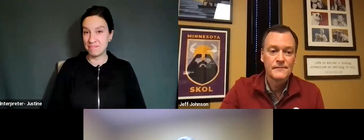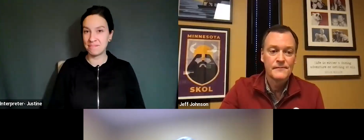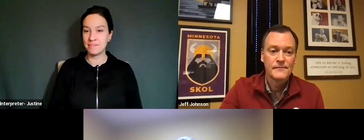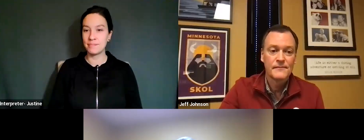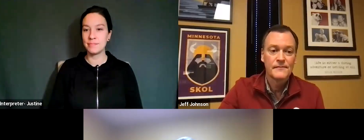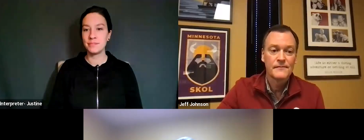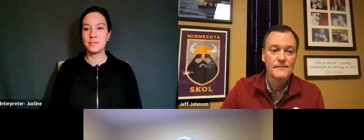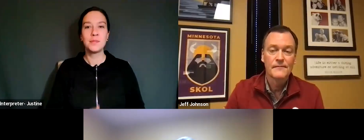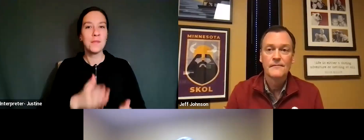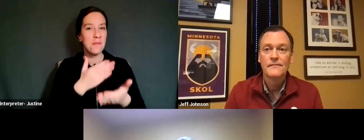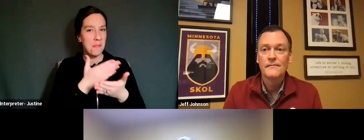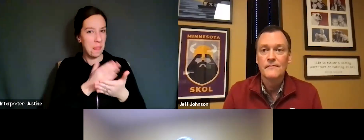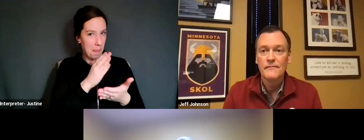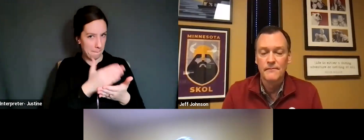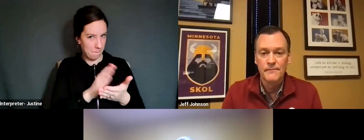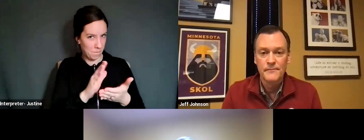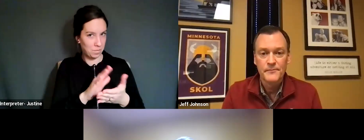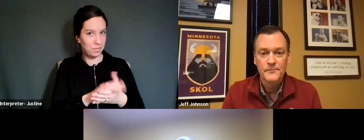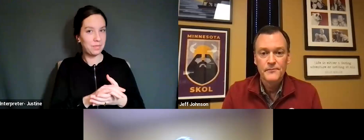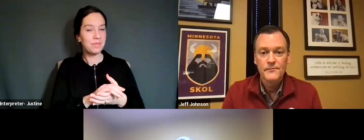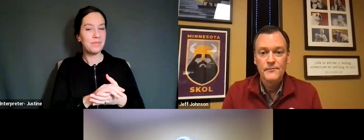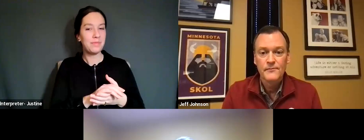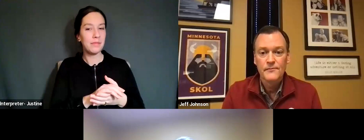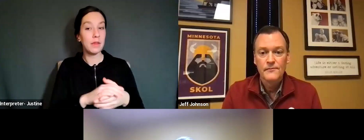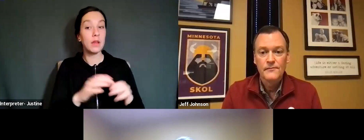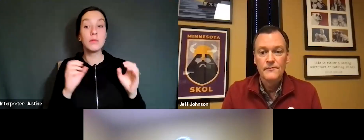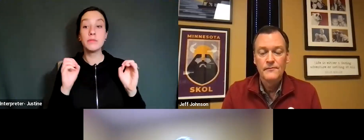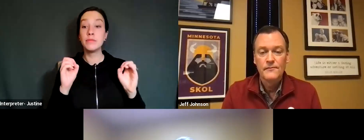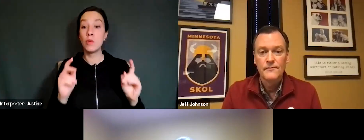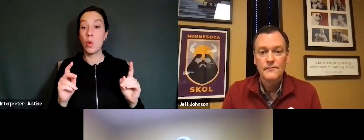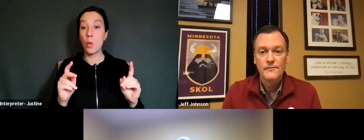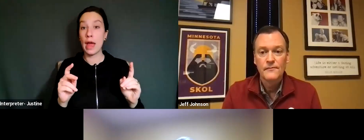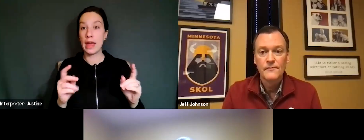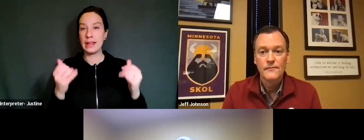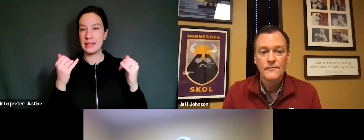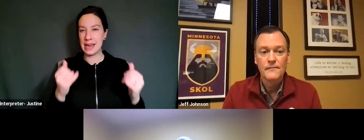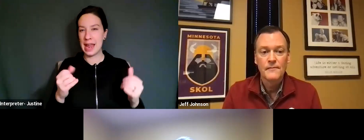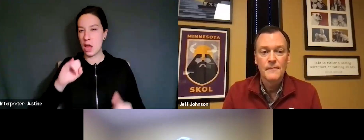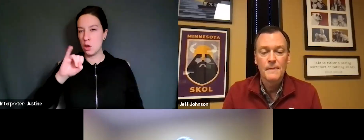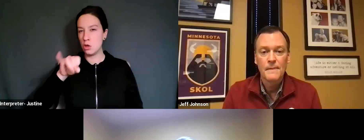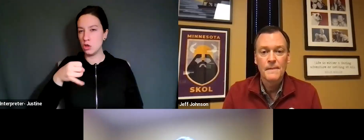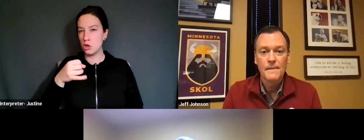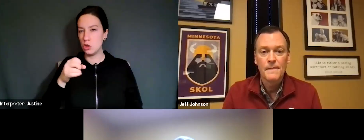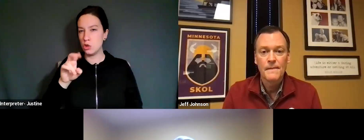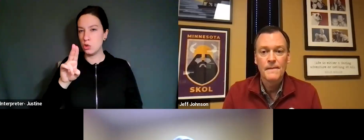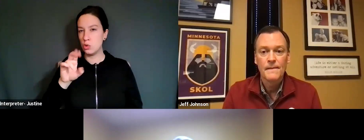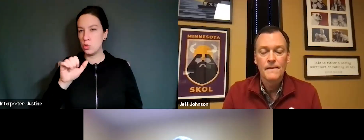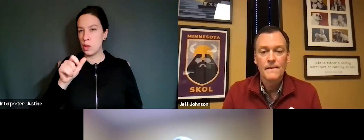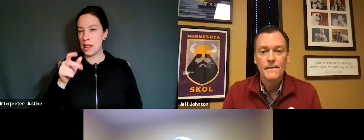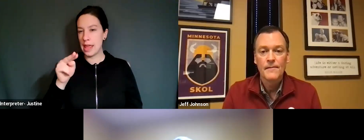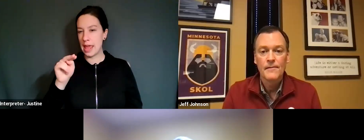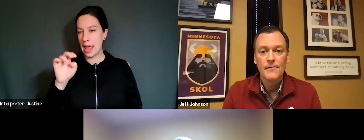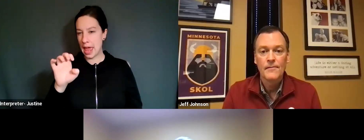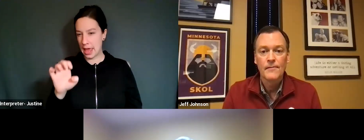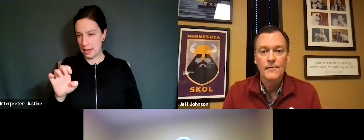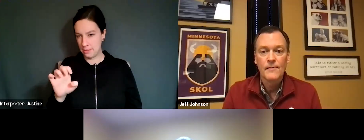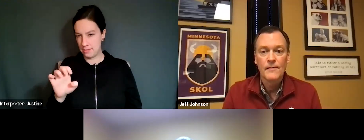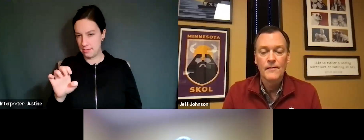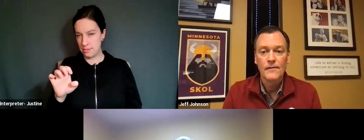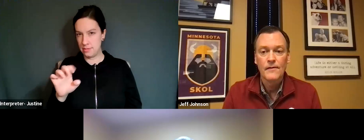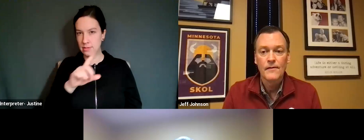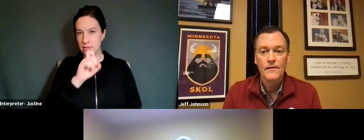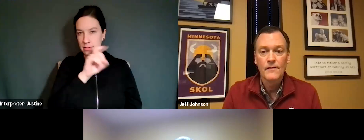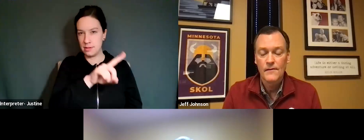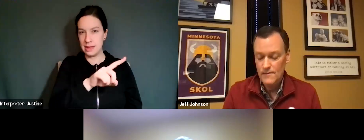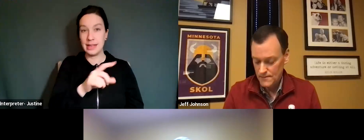All right. And we are going to throw one at Julianne here for